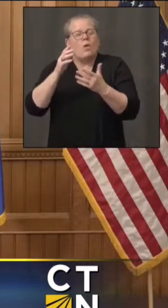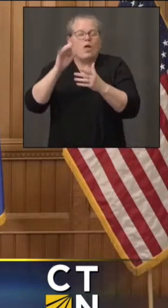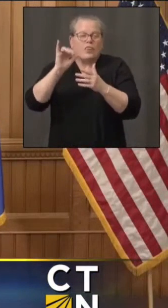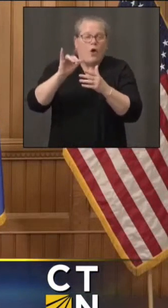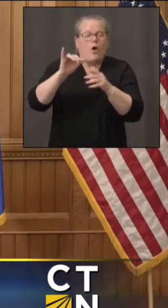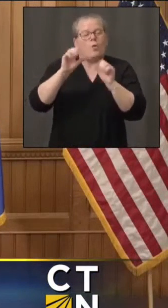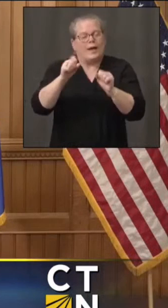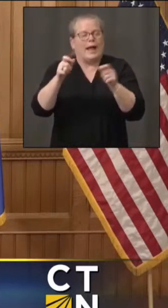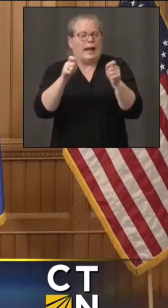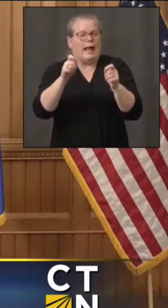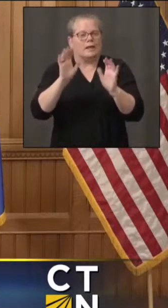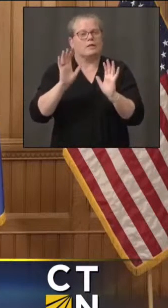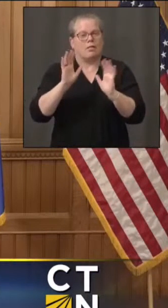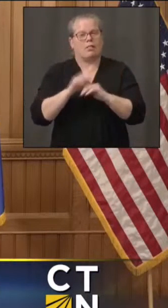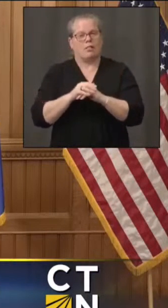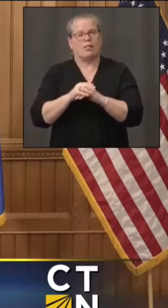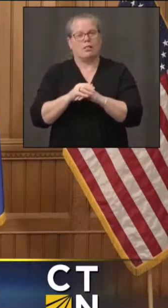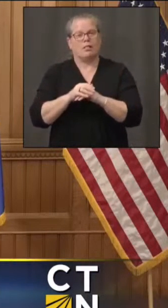Max?